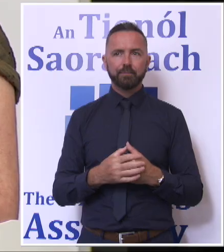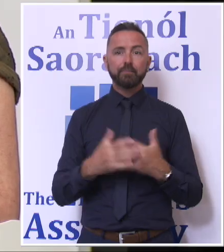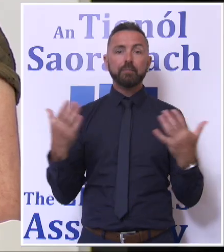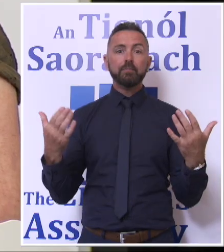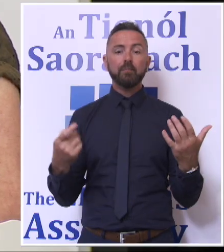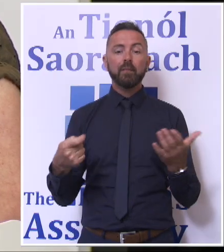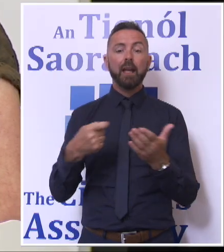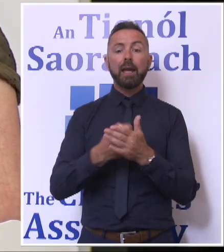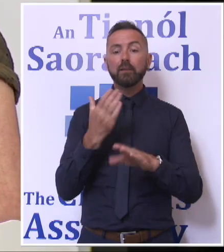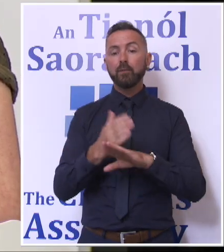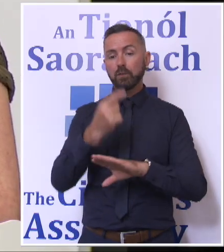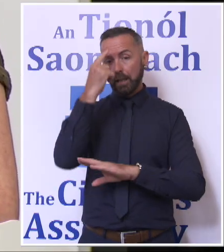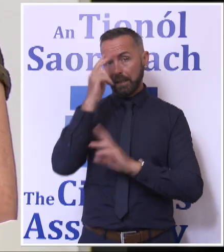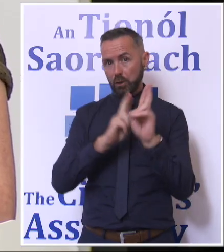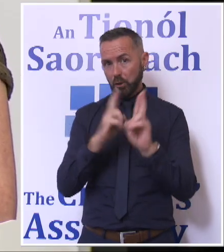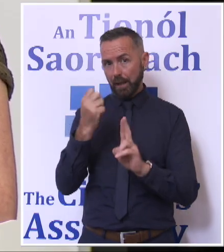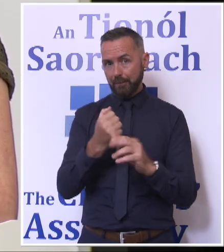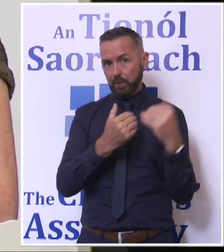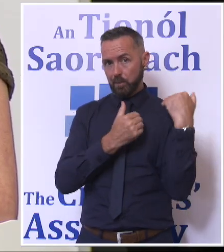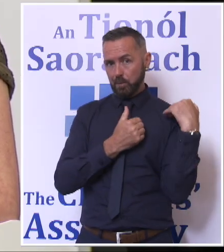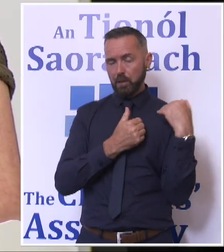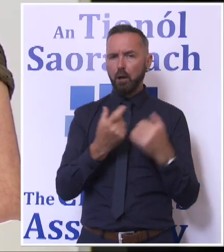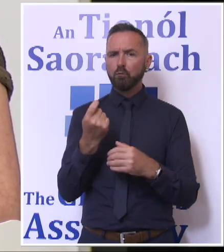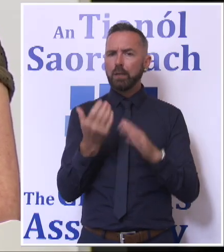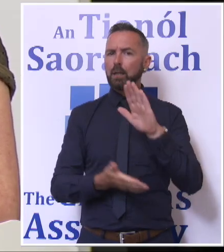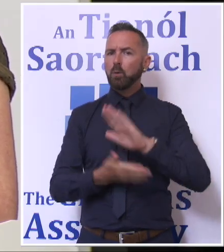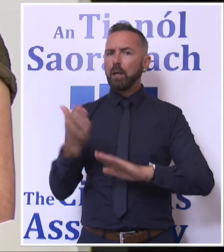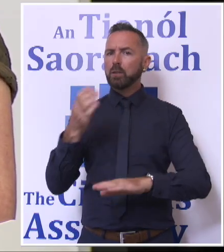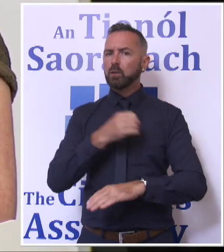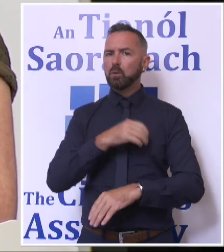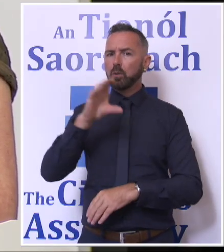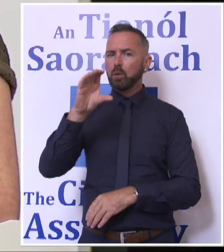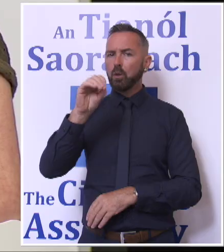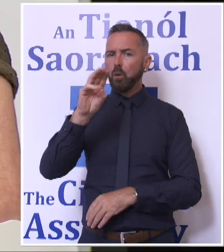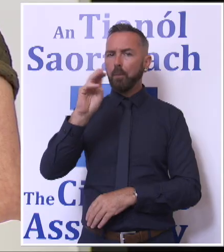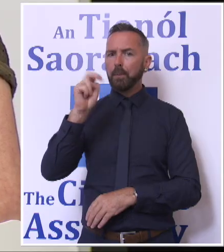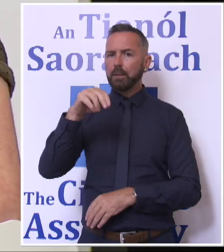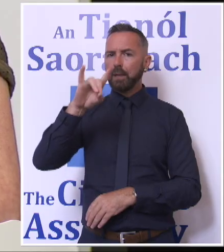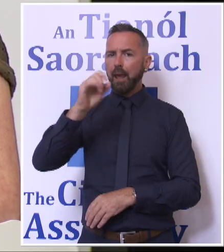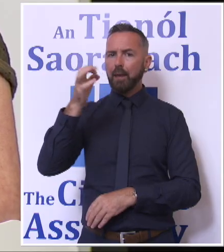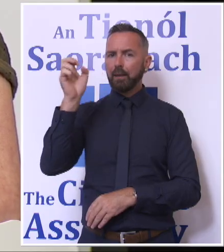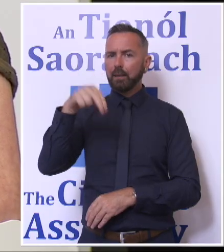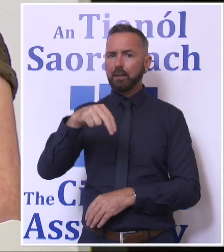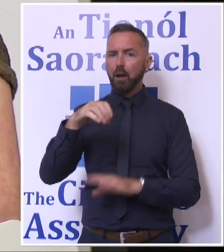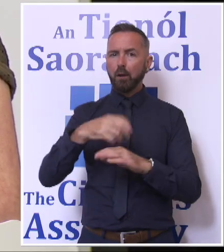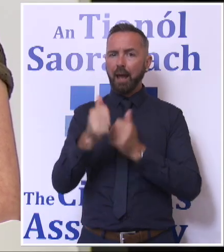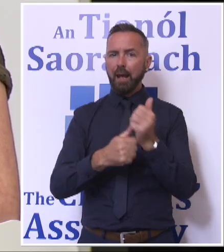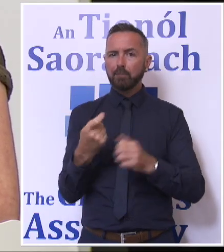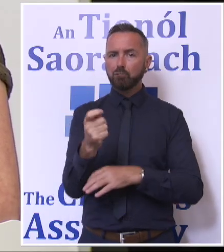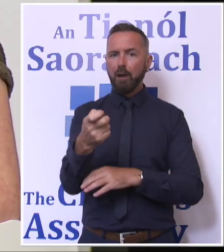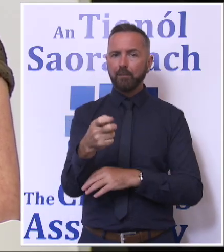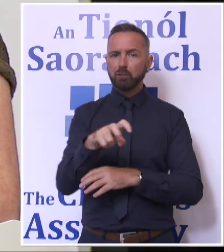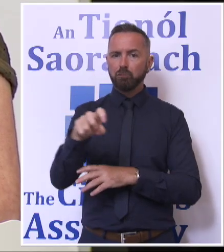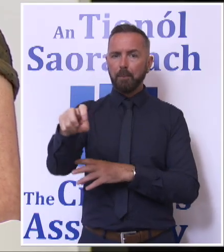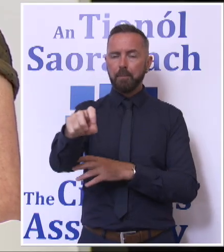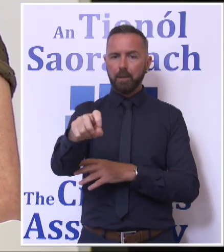Mayor should have. We recently visited Copenhagen on an active travel study trip, and I listened in awe as one of the former